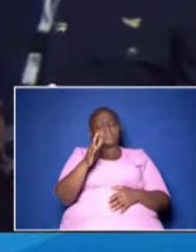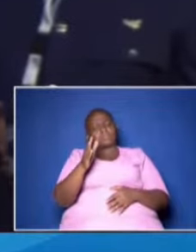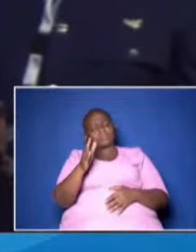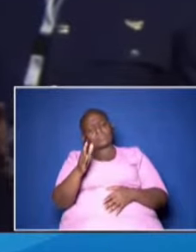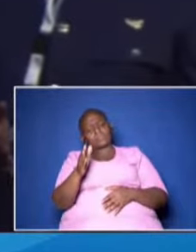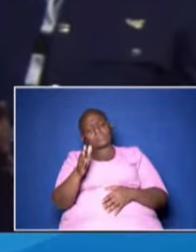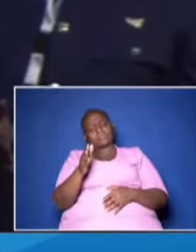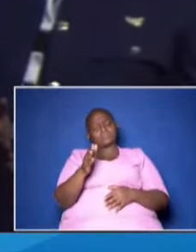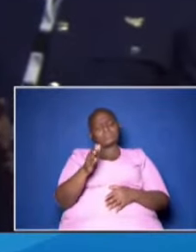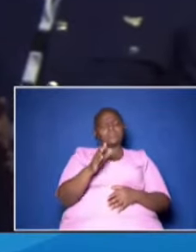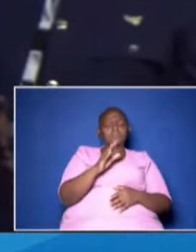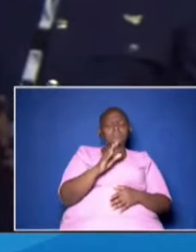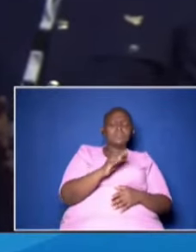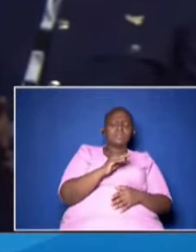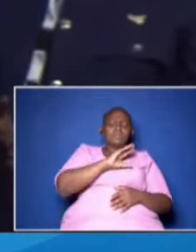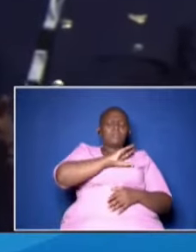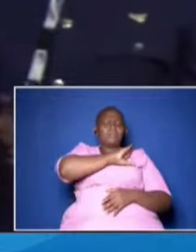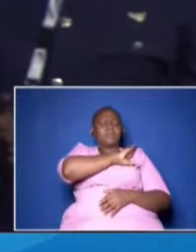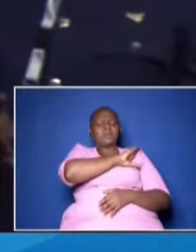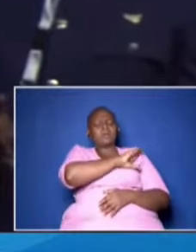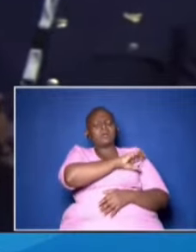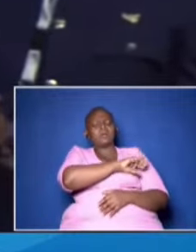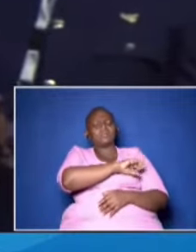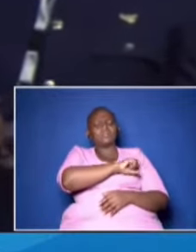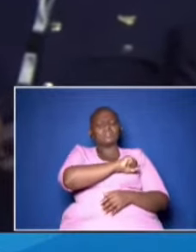father oh so